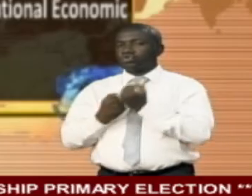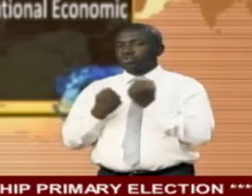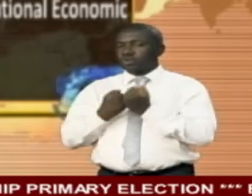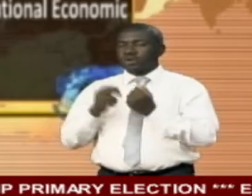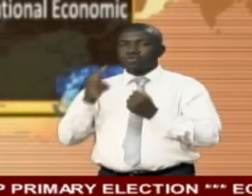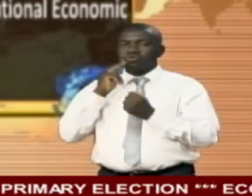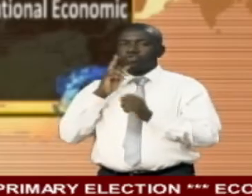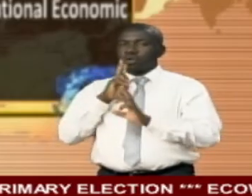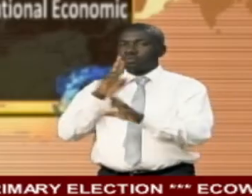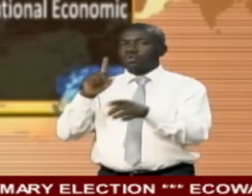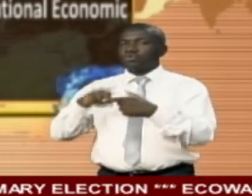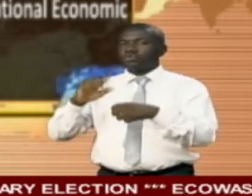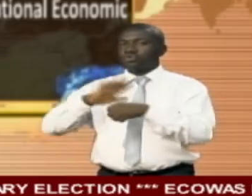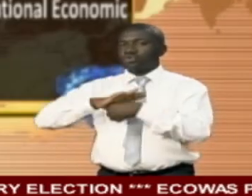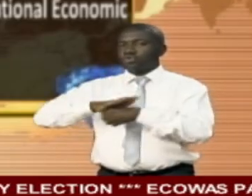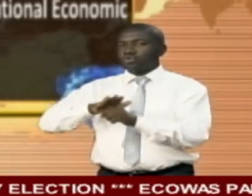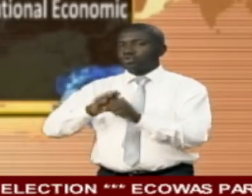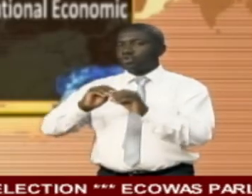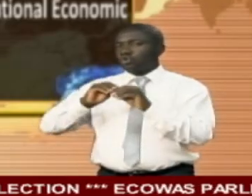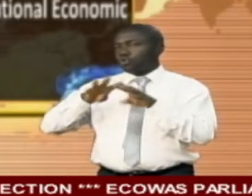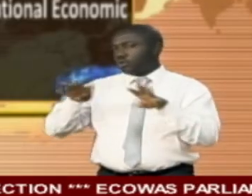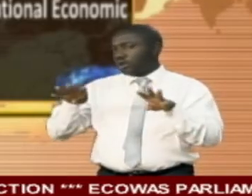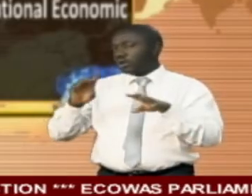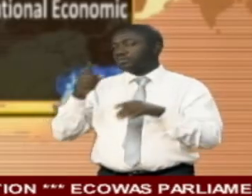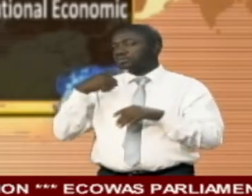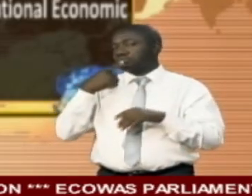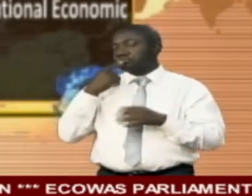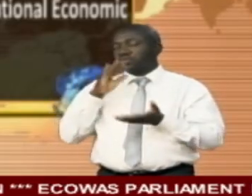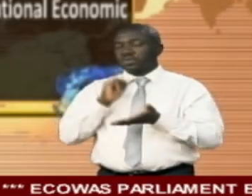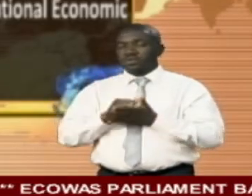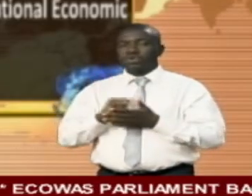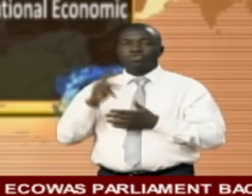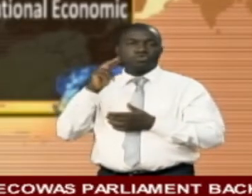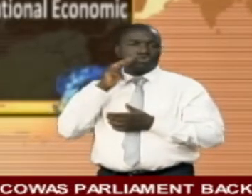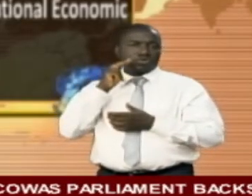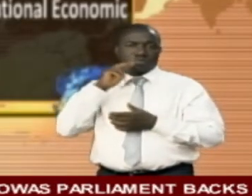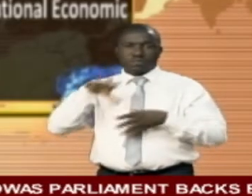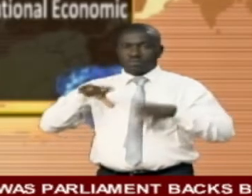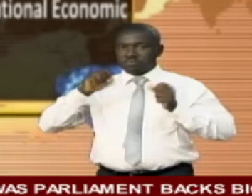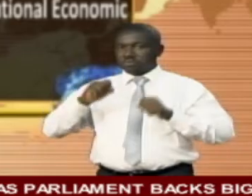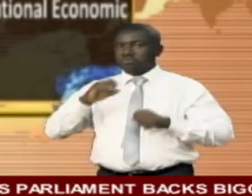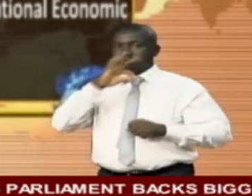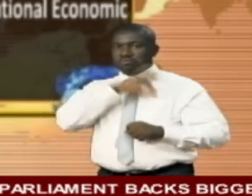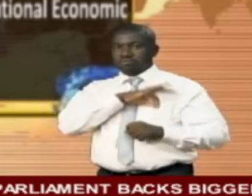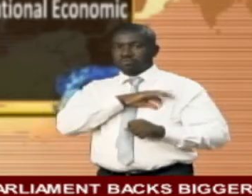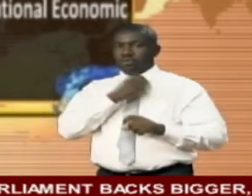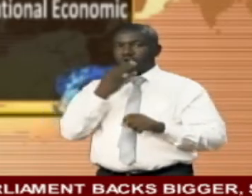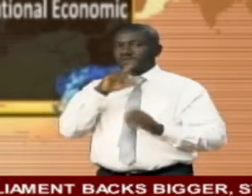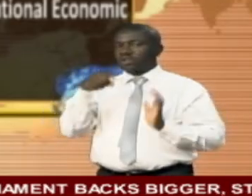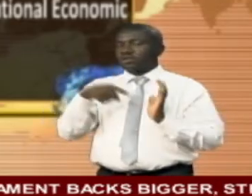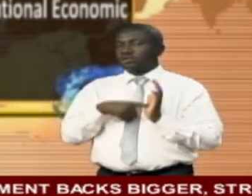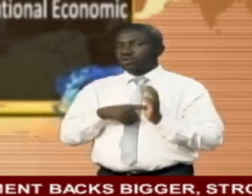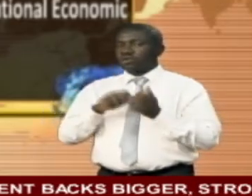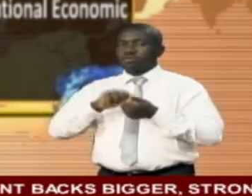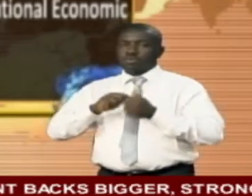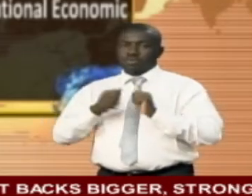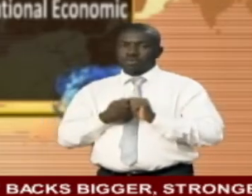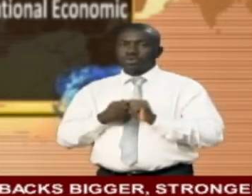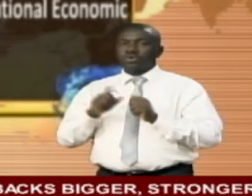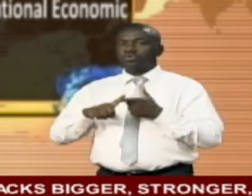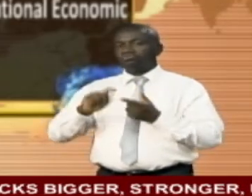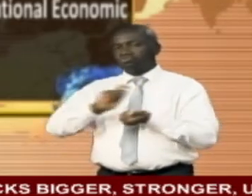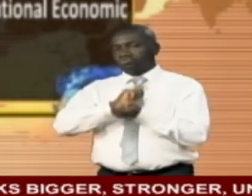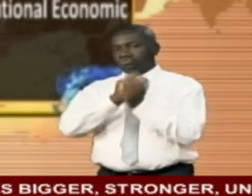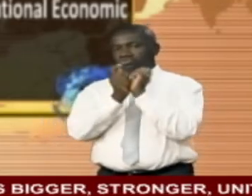COVID-19 pandemic, also noted that the country will take advantage of the crisis to effect significant changes in the critical sectors